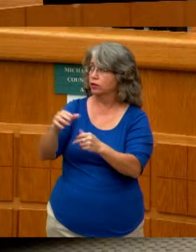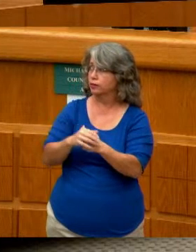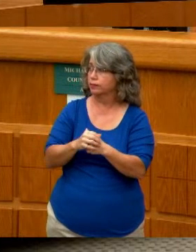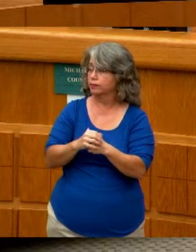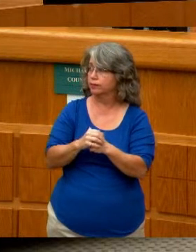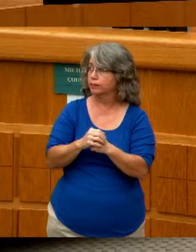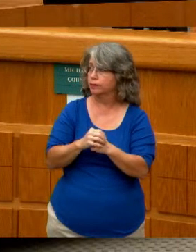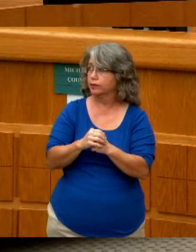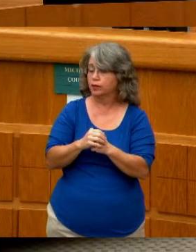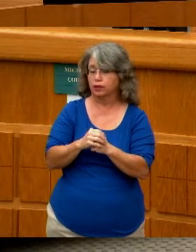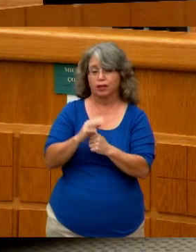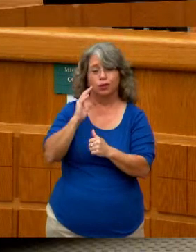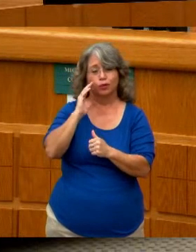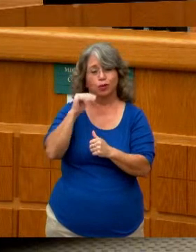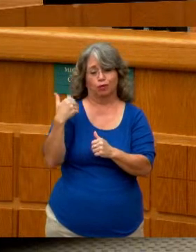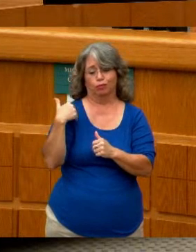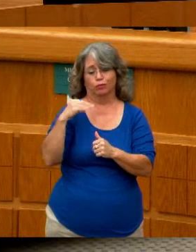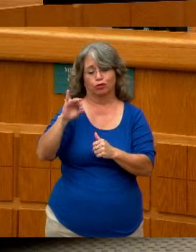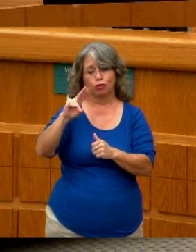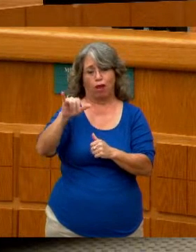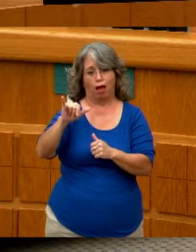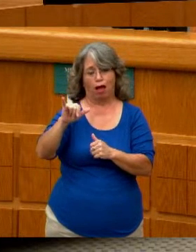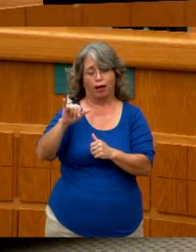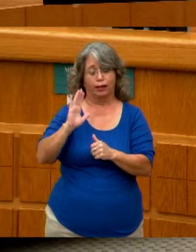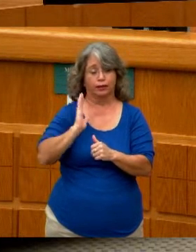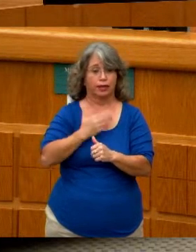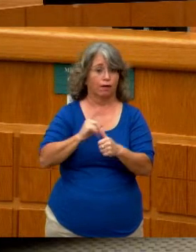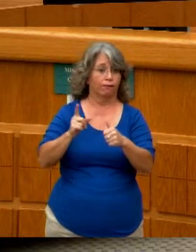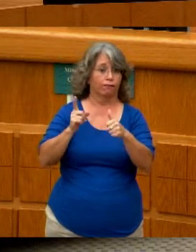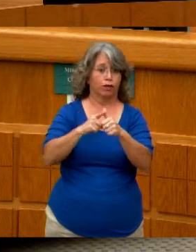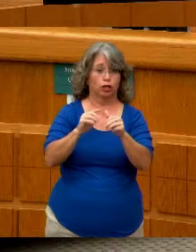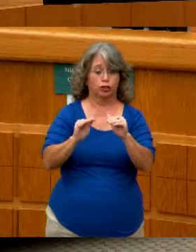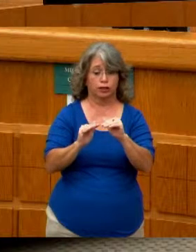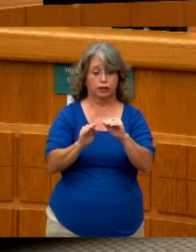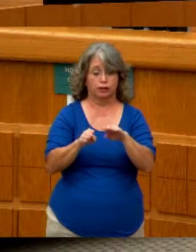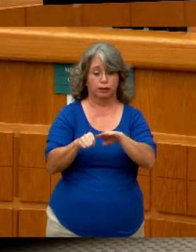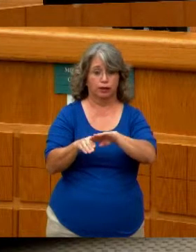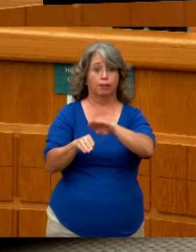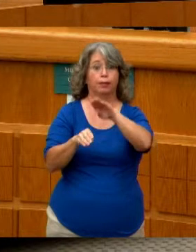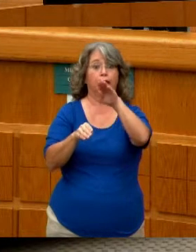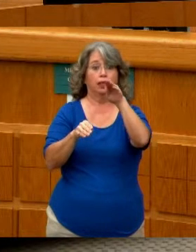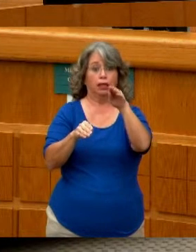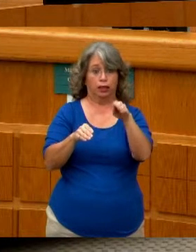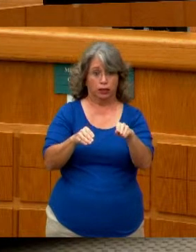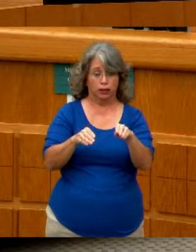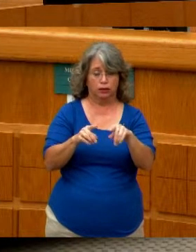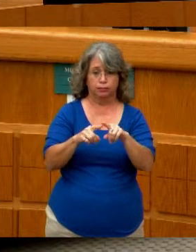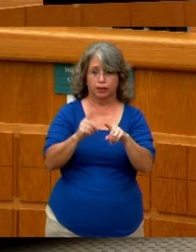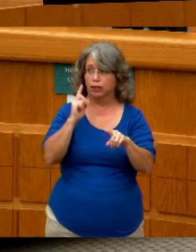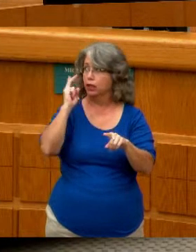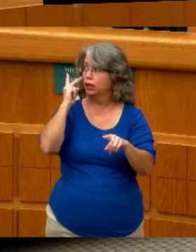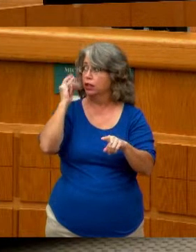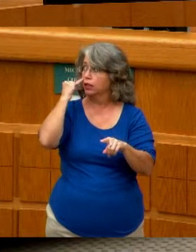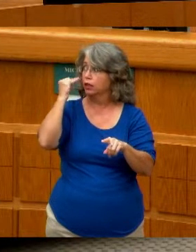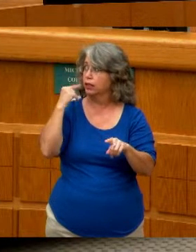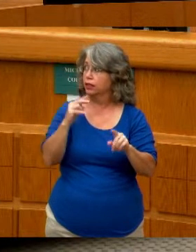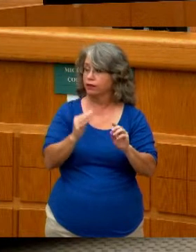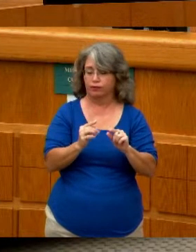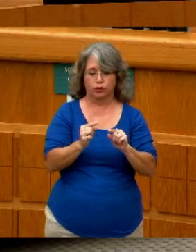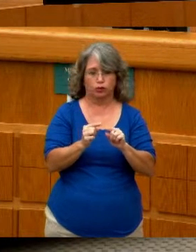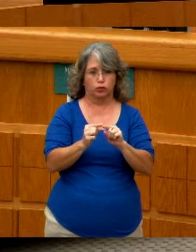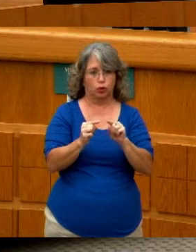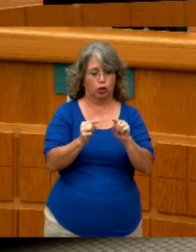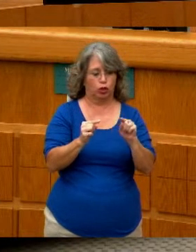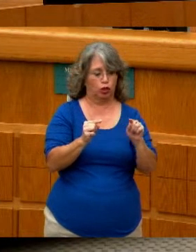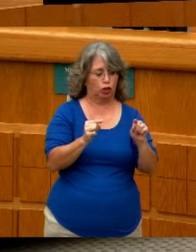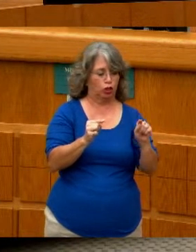today. But if you look over here at this, we all know that in July was when we had our first peak, our first wave. But if you